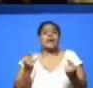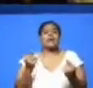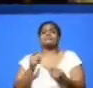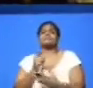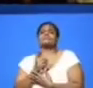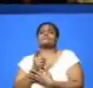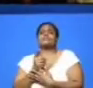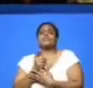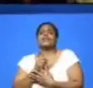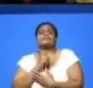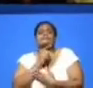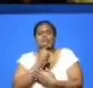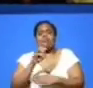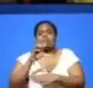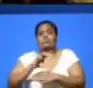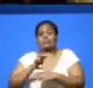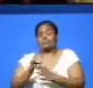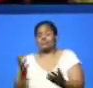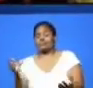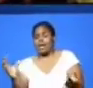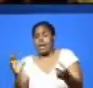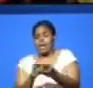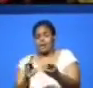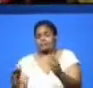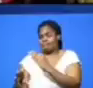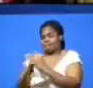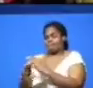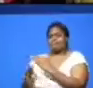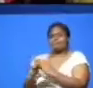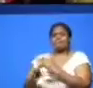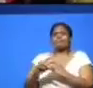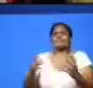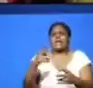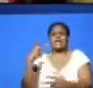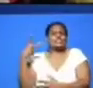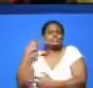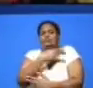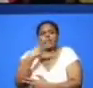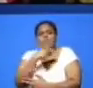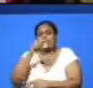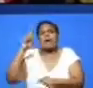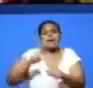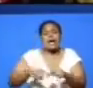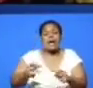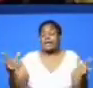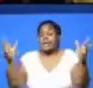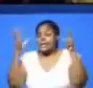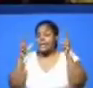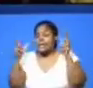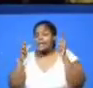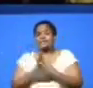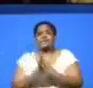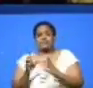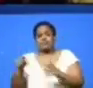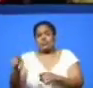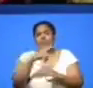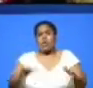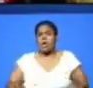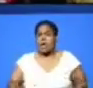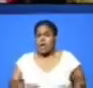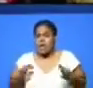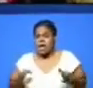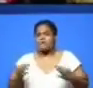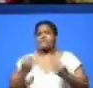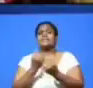remnant. You may lock them up, but you can't shut them up. Hear me, listeners. Your life is